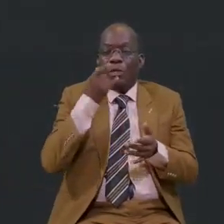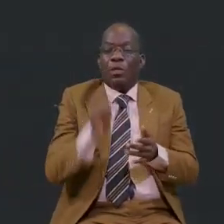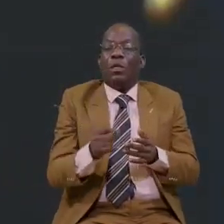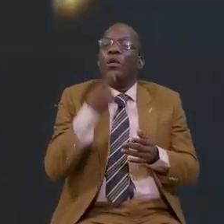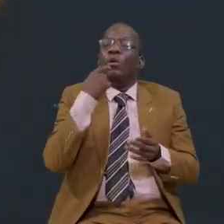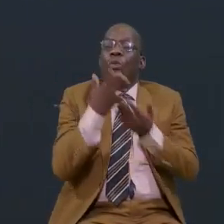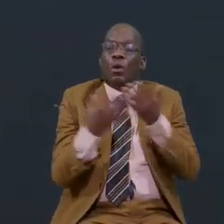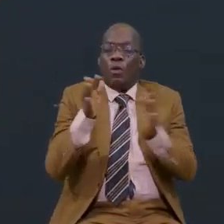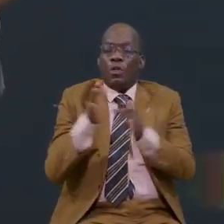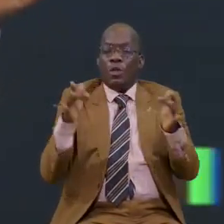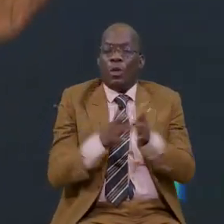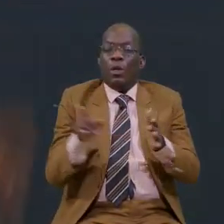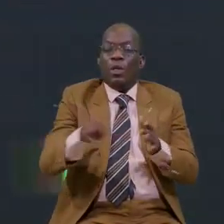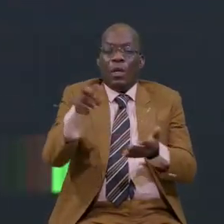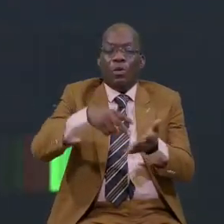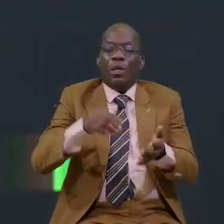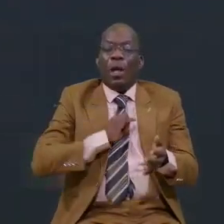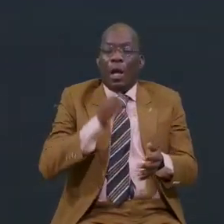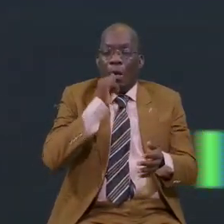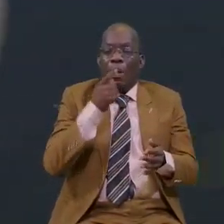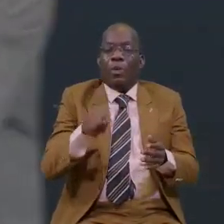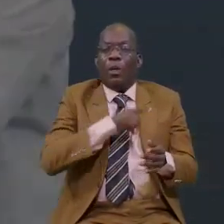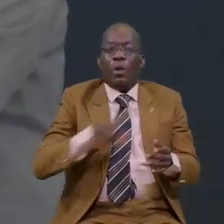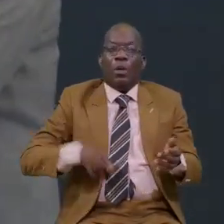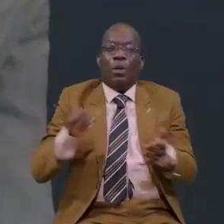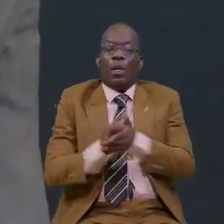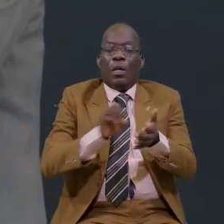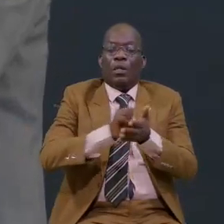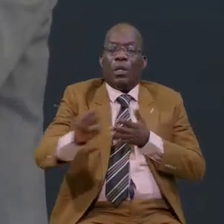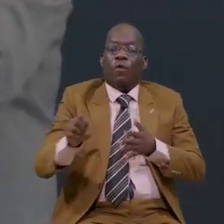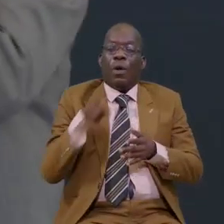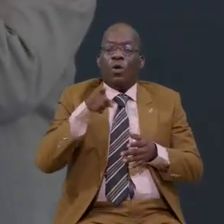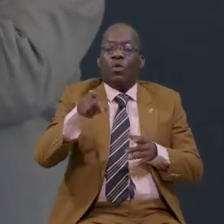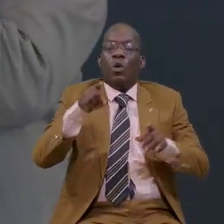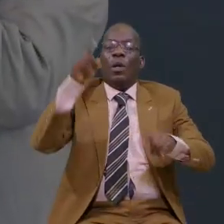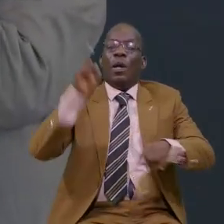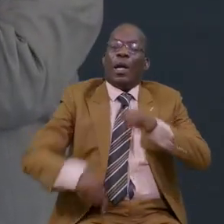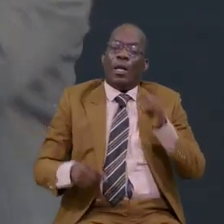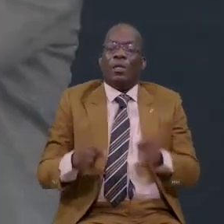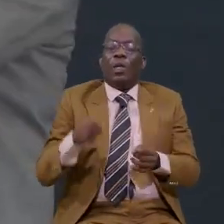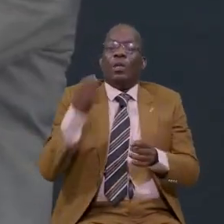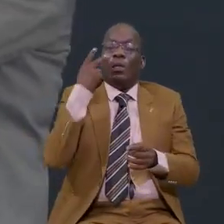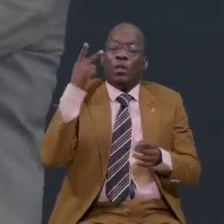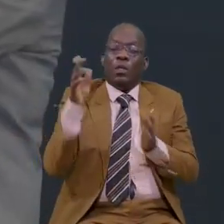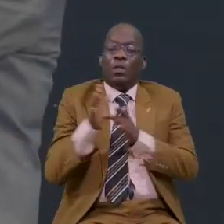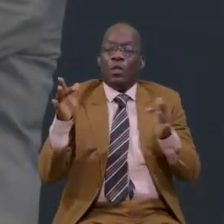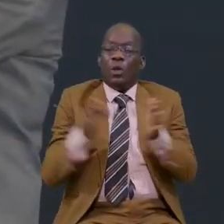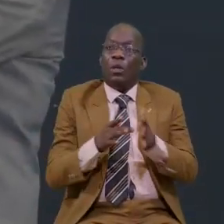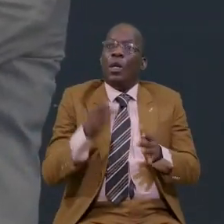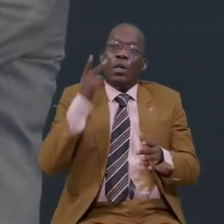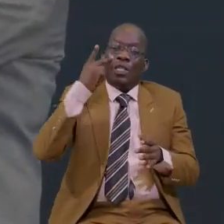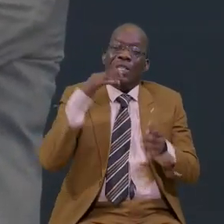that sanctifies you. They can't see Jesus there. They see that the serpent is lifted up, and